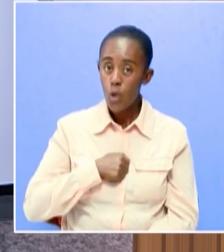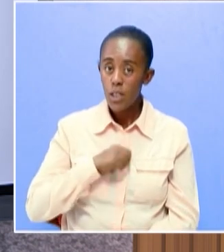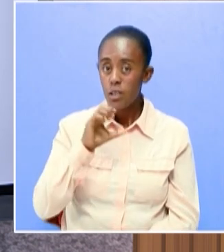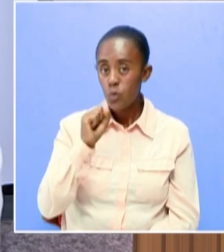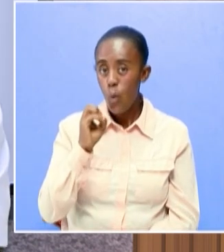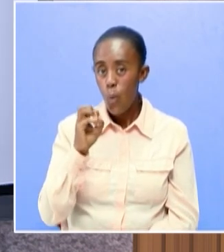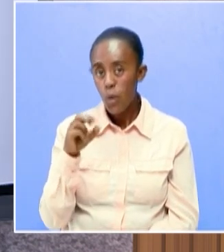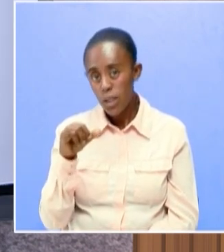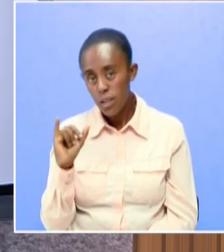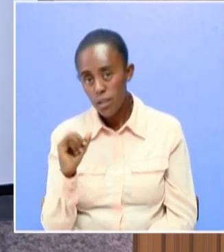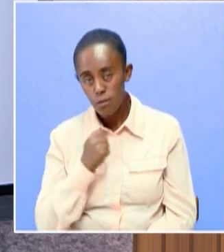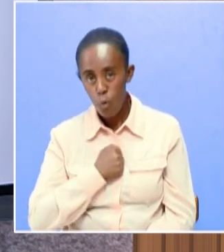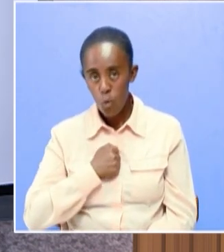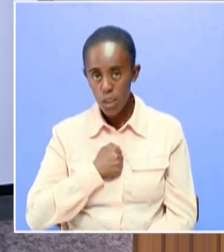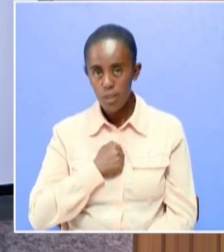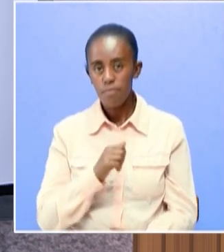sorry,